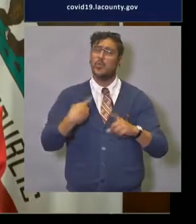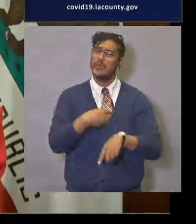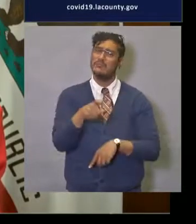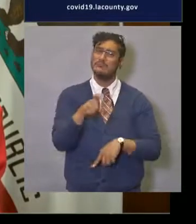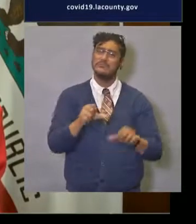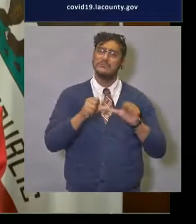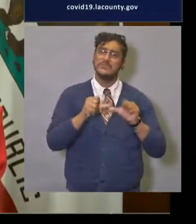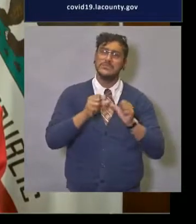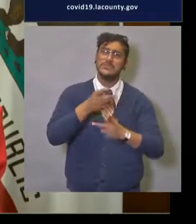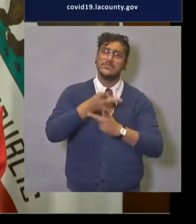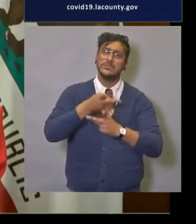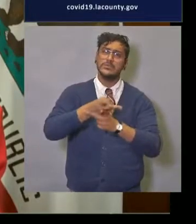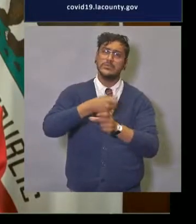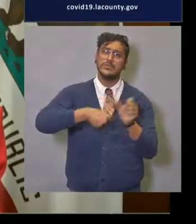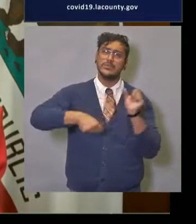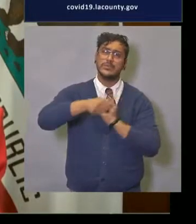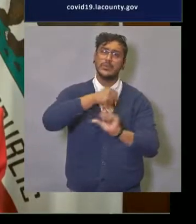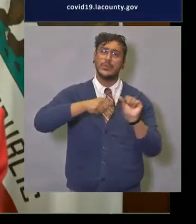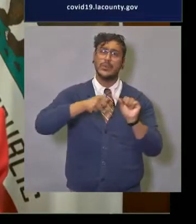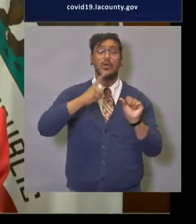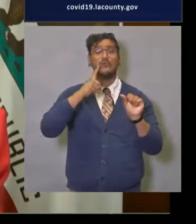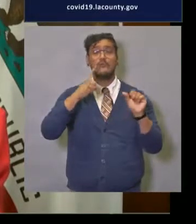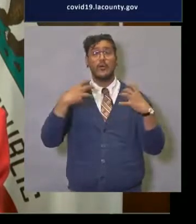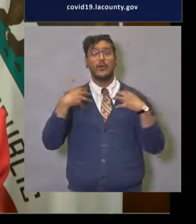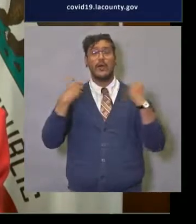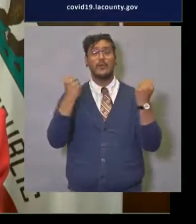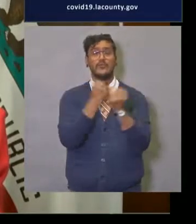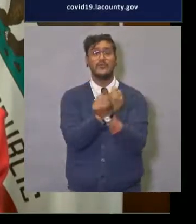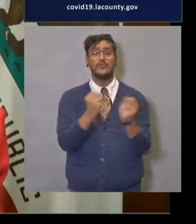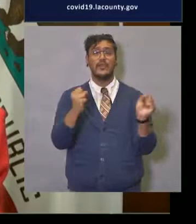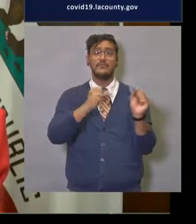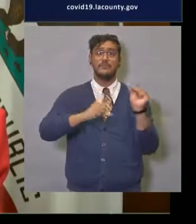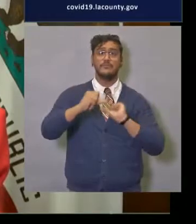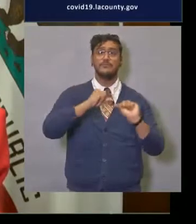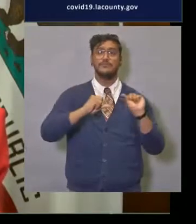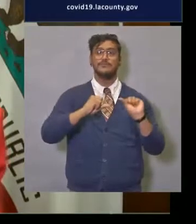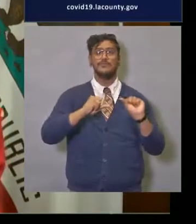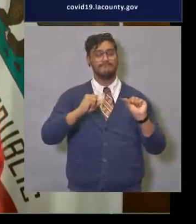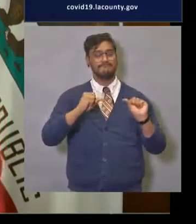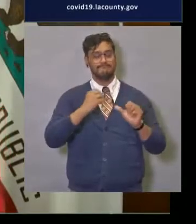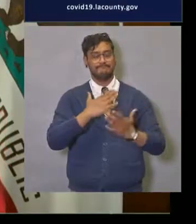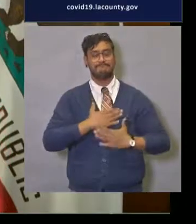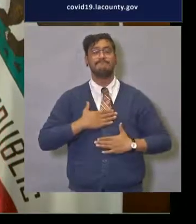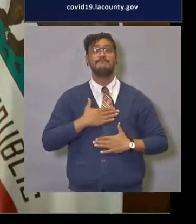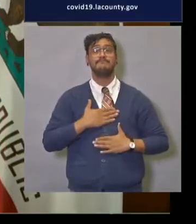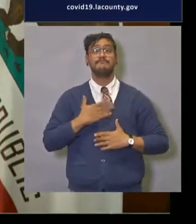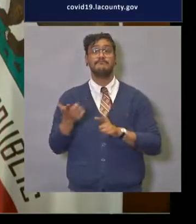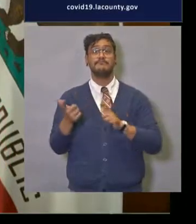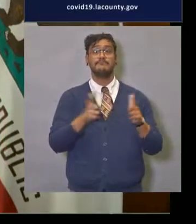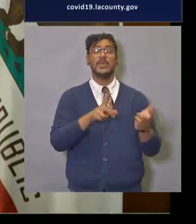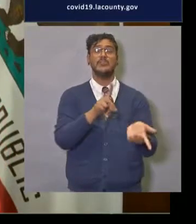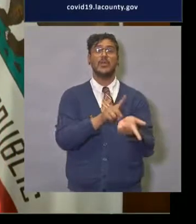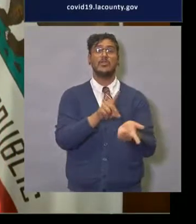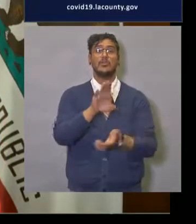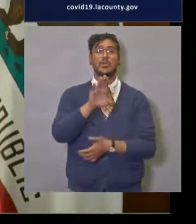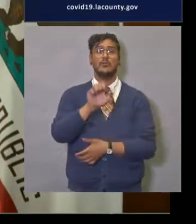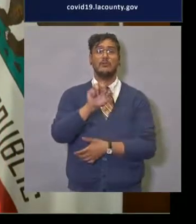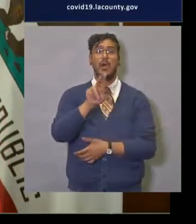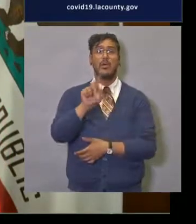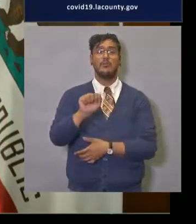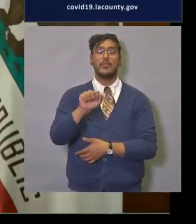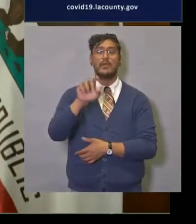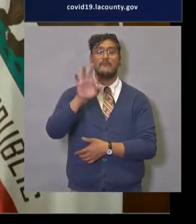another and to keep each other healthy and safe. And with that, it's my pleasure to now turn it over to Dr. Barbara Ferrer,